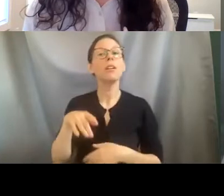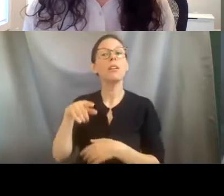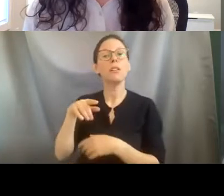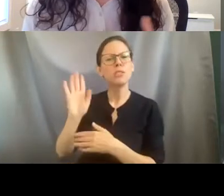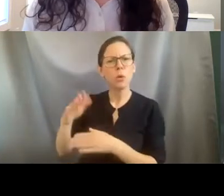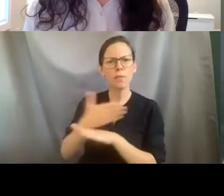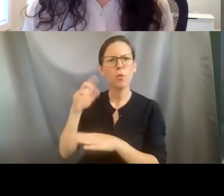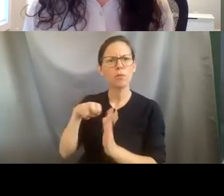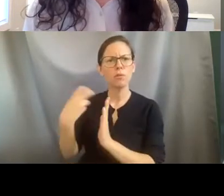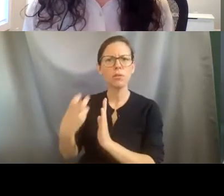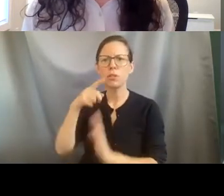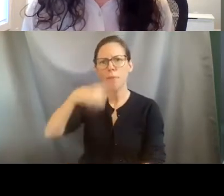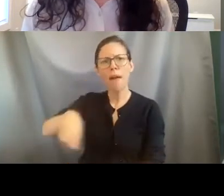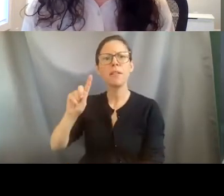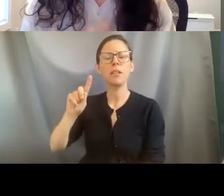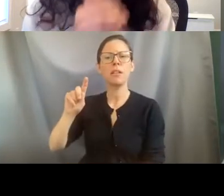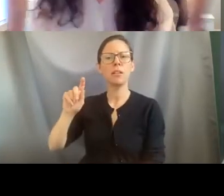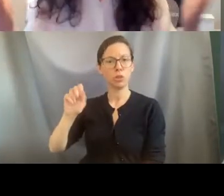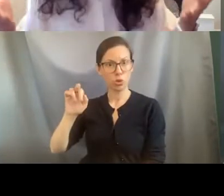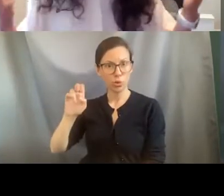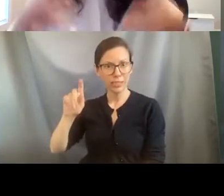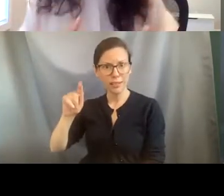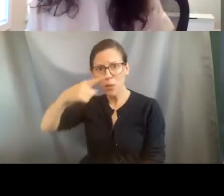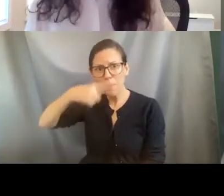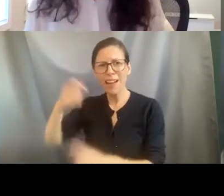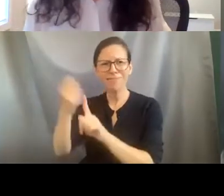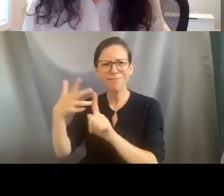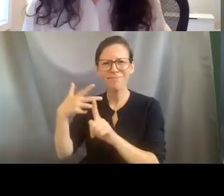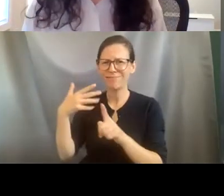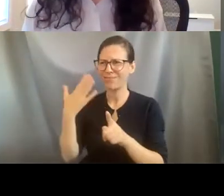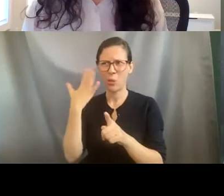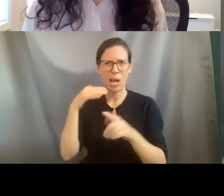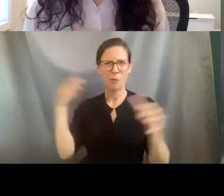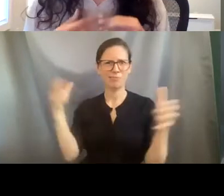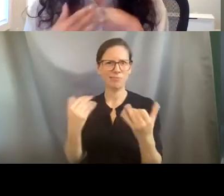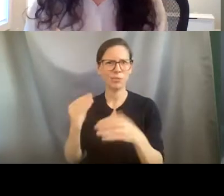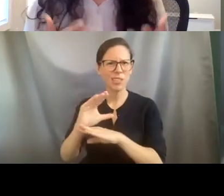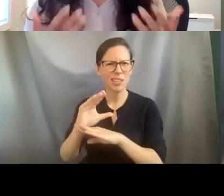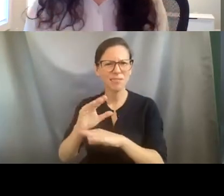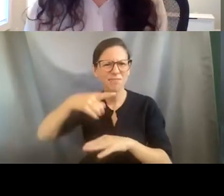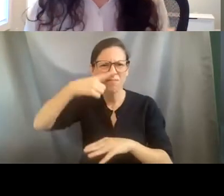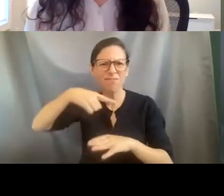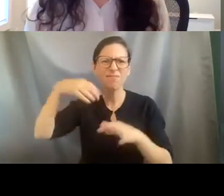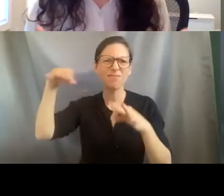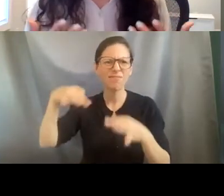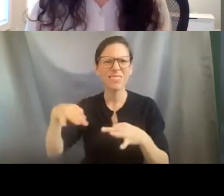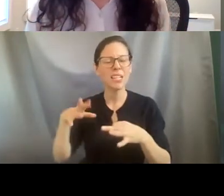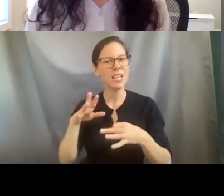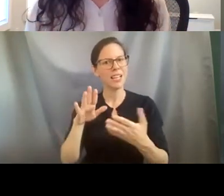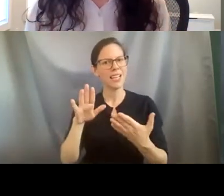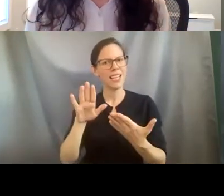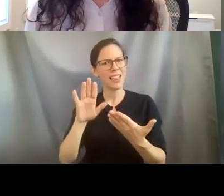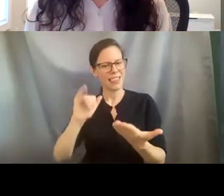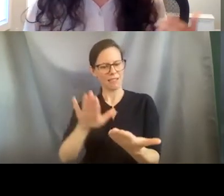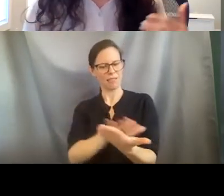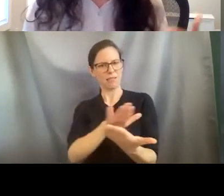ask for you to unpack for us, you know, almost like why we're here today. You know, what is this leaked Dobbs